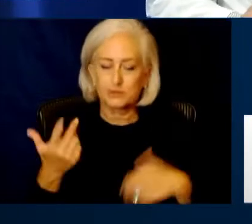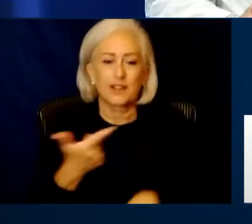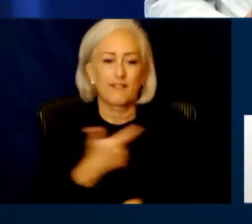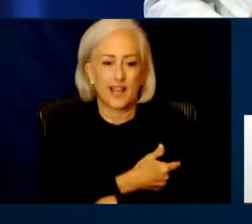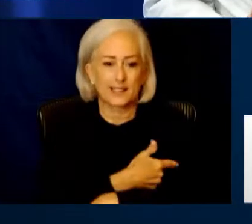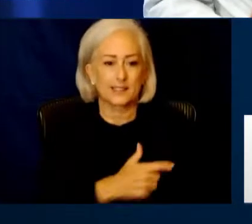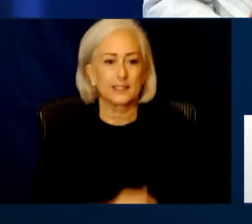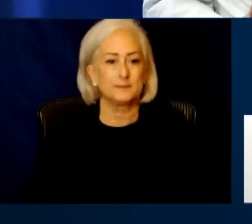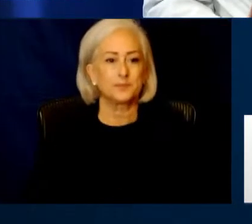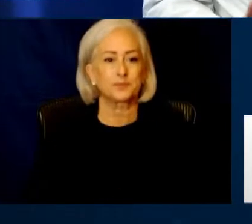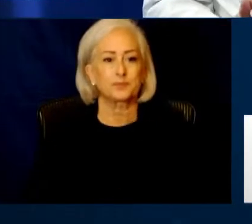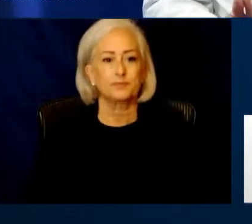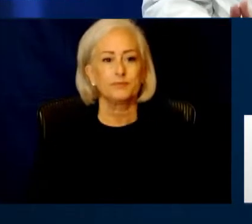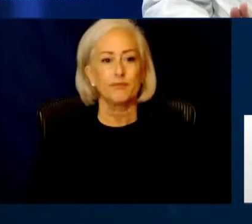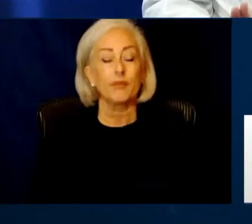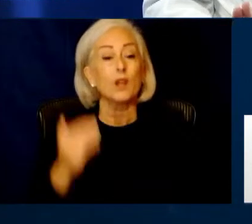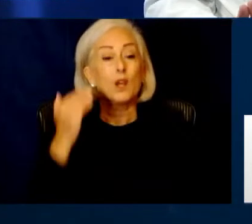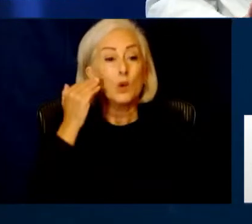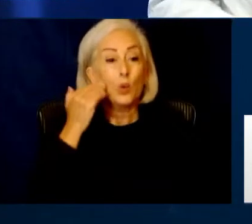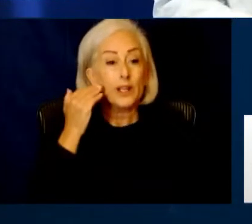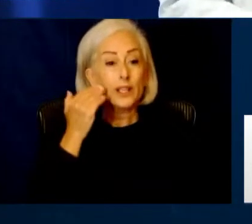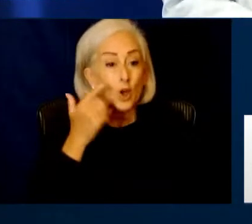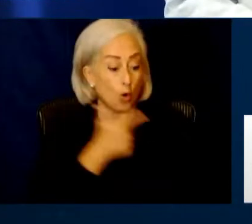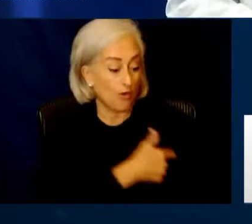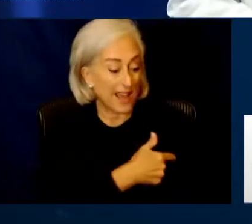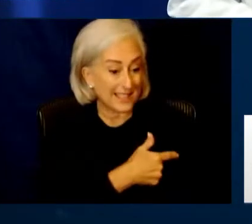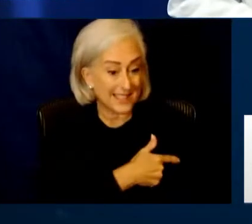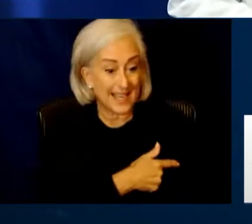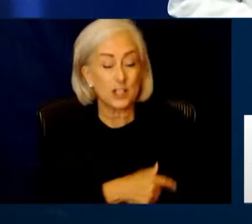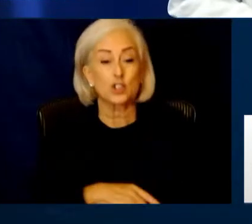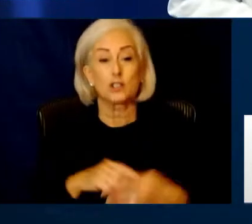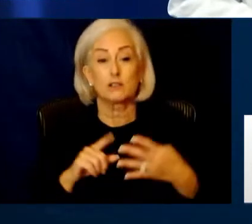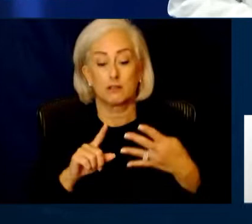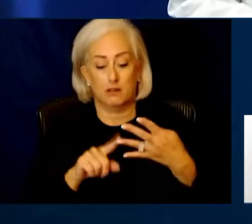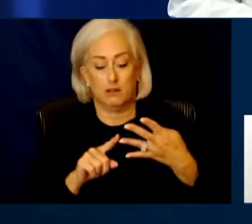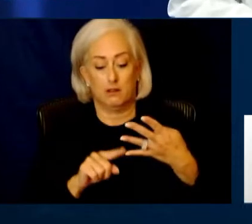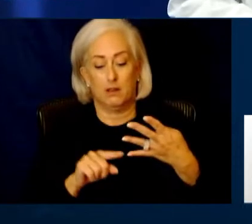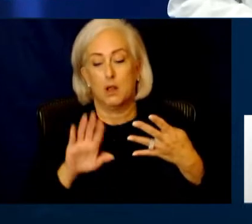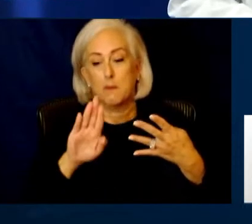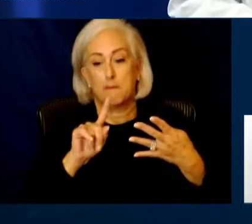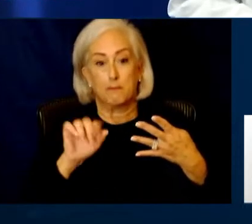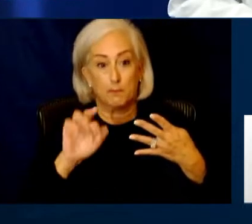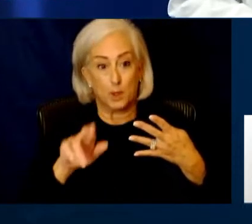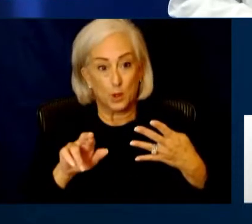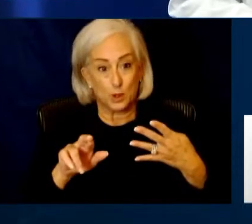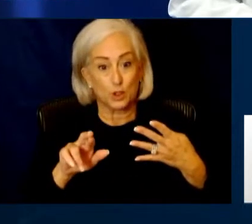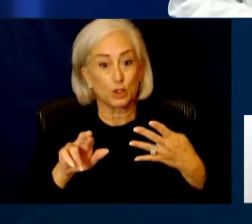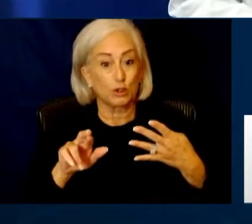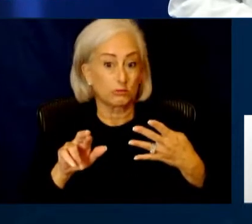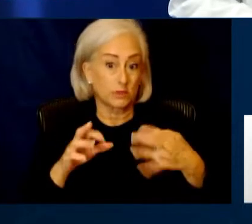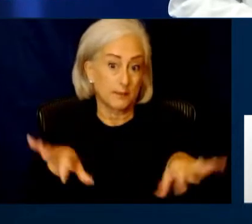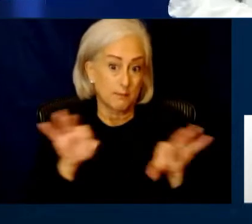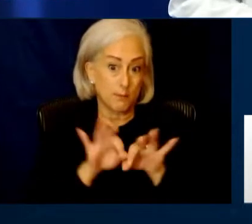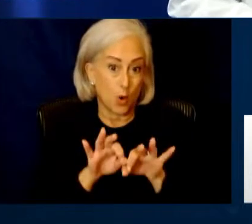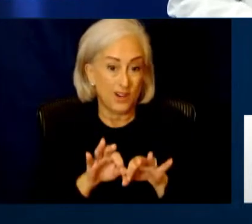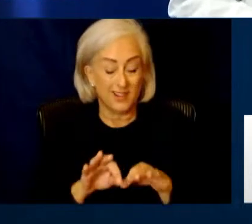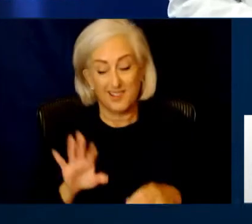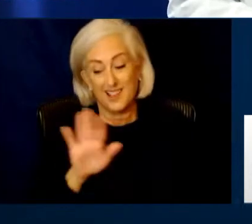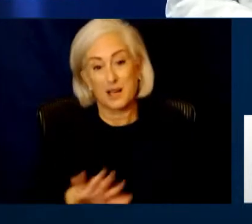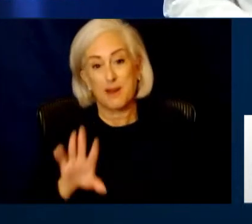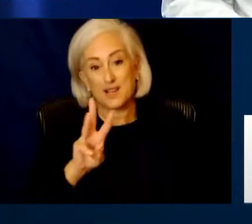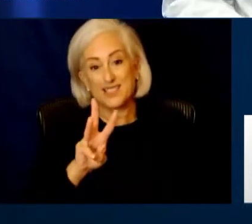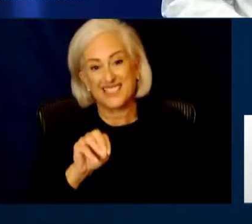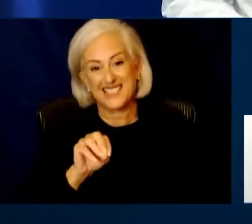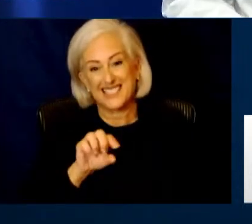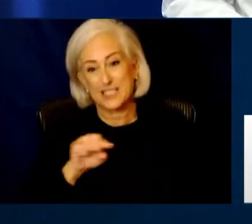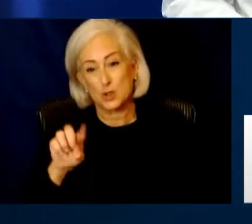those boosters, especially boosters, have lagged. And we have like 67 or 70% of all Americans now have at least one,